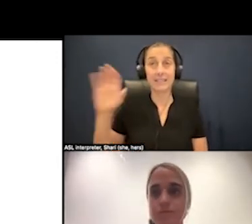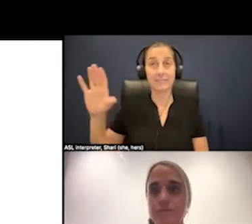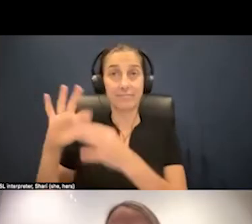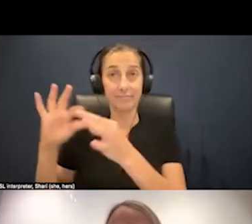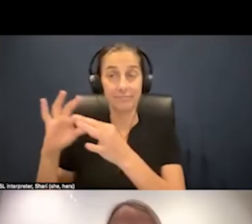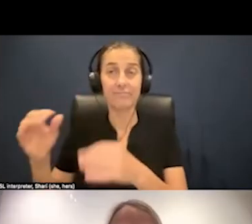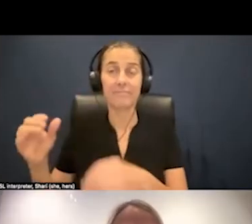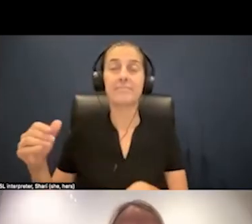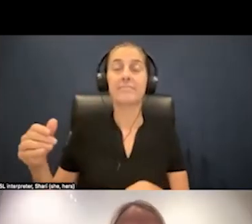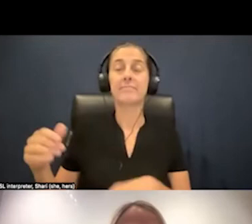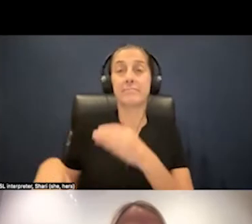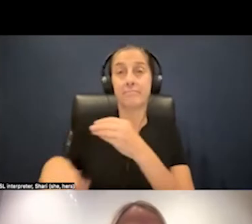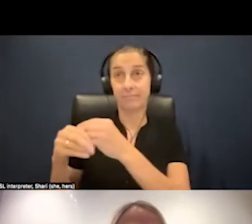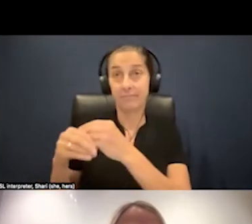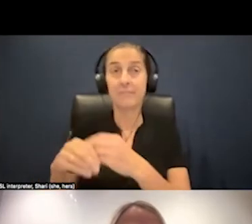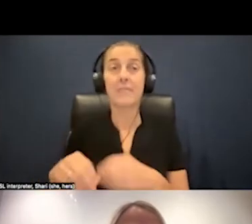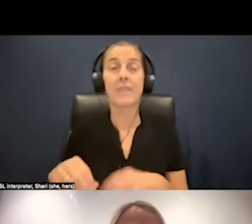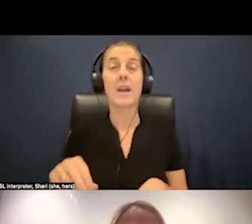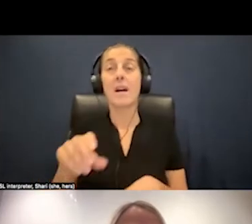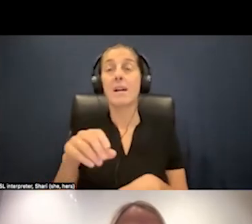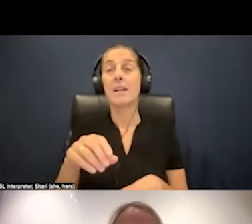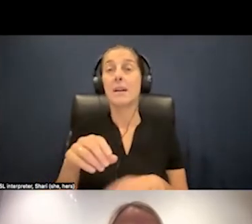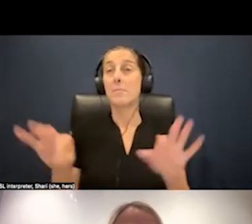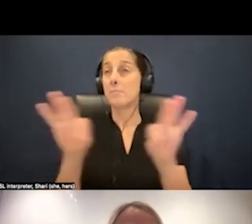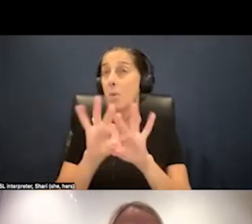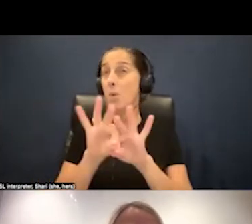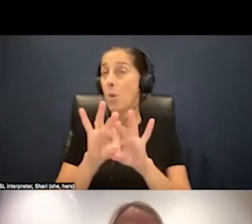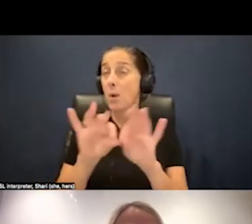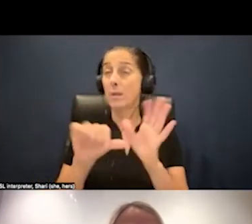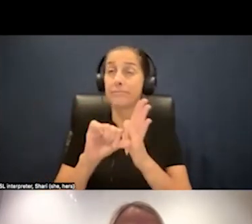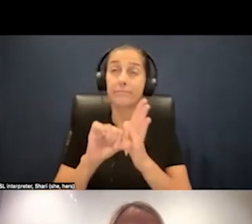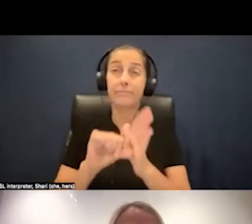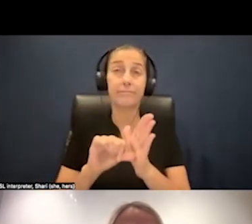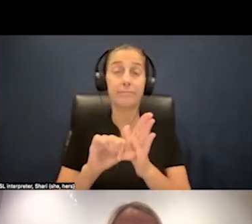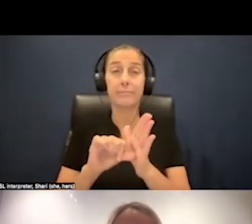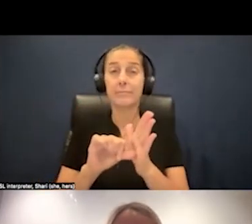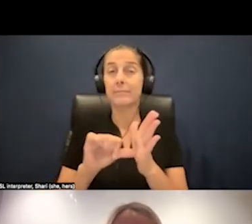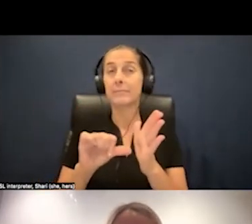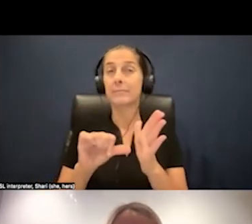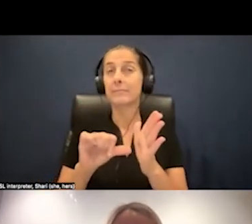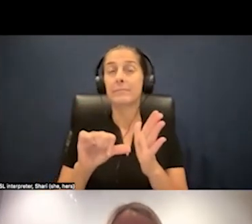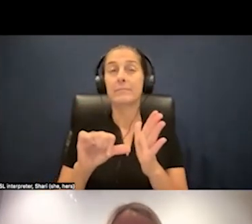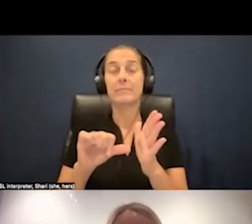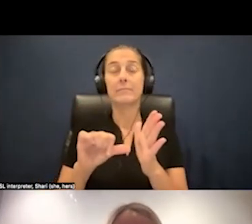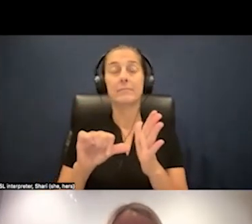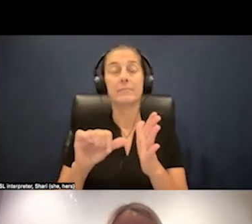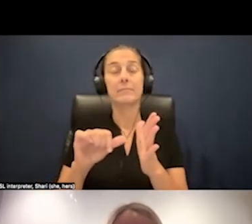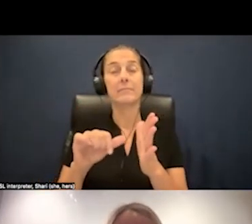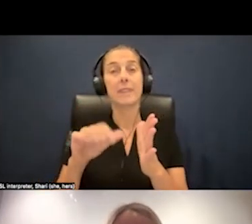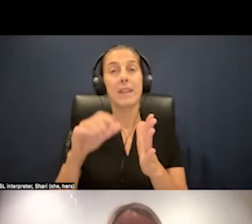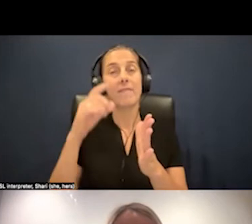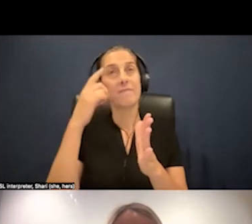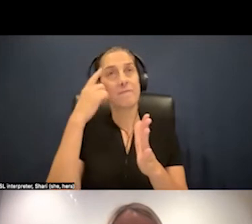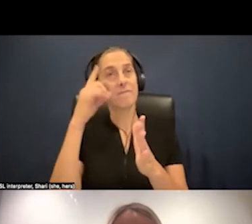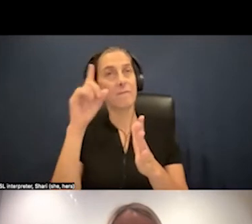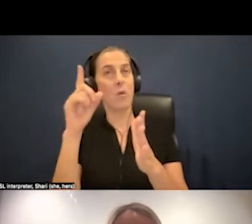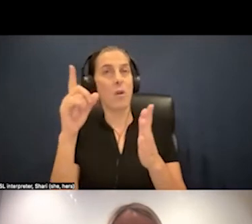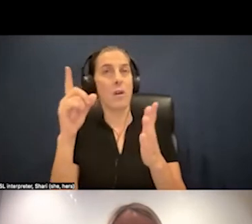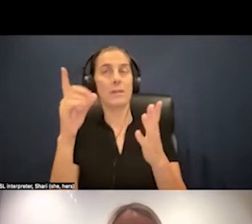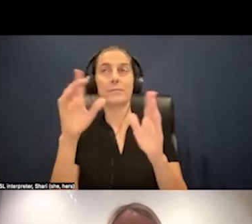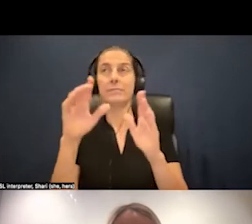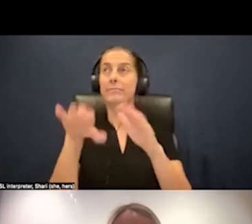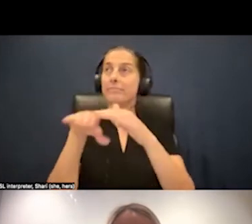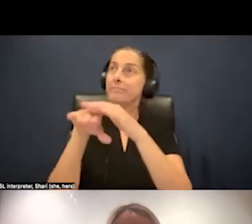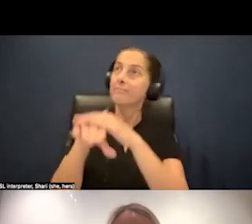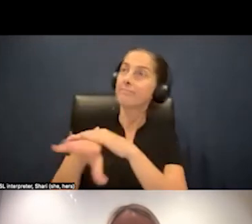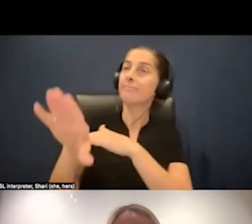other things that I think is really essential to having a healthy clinic visit, having a healthy